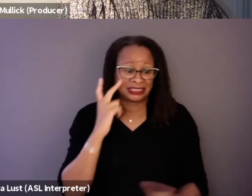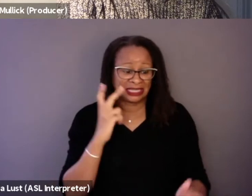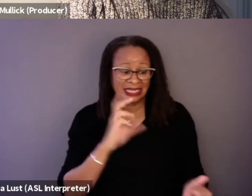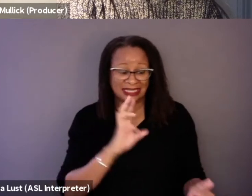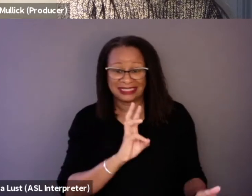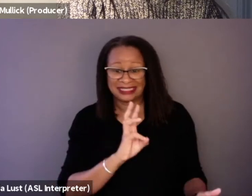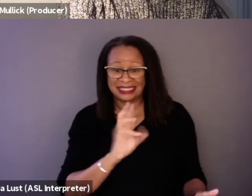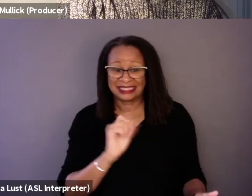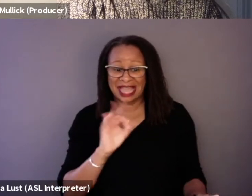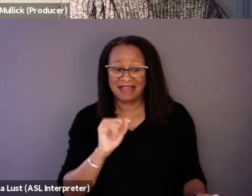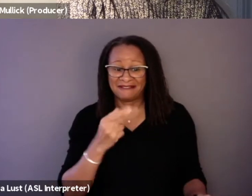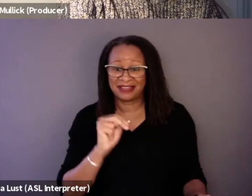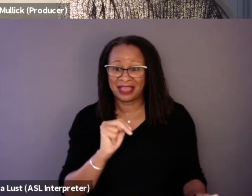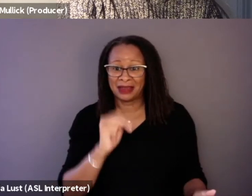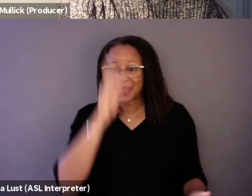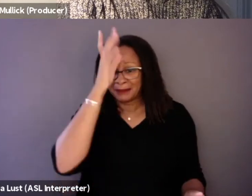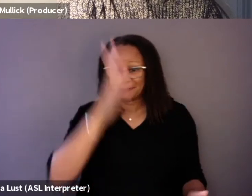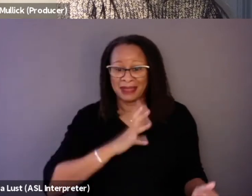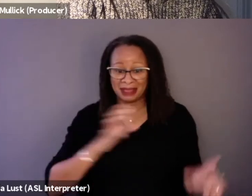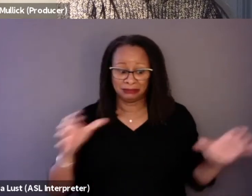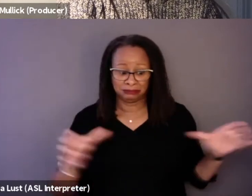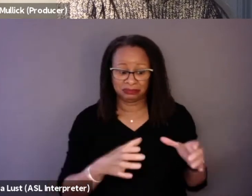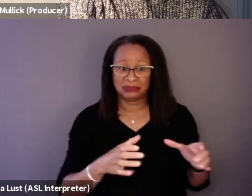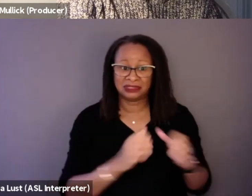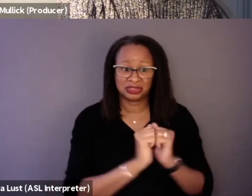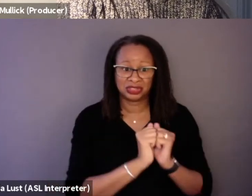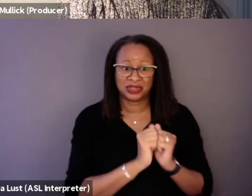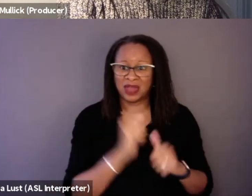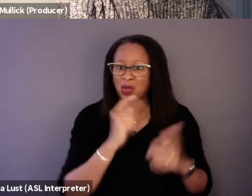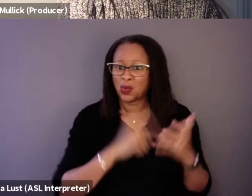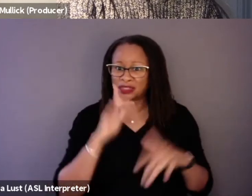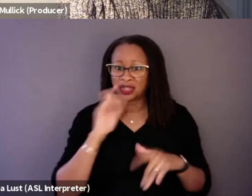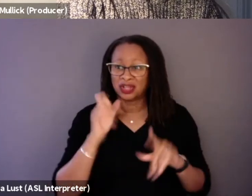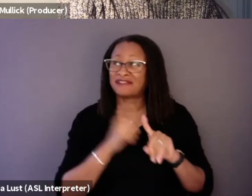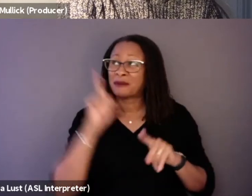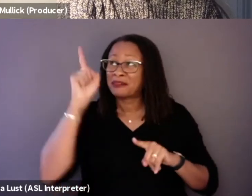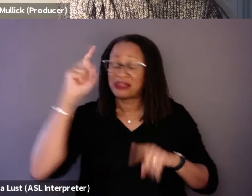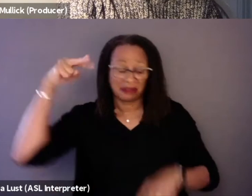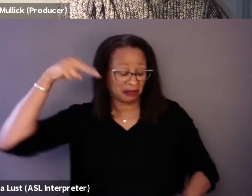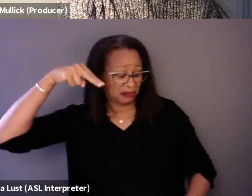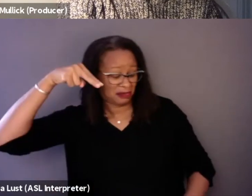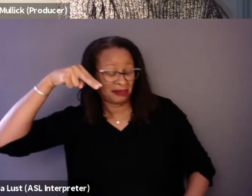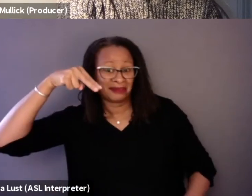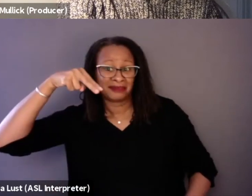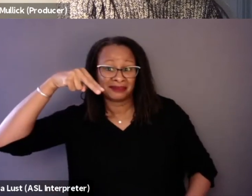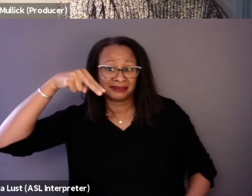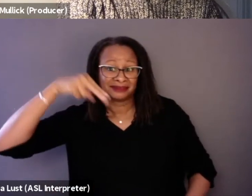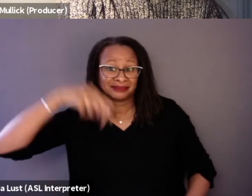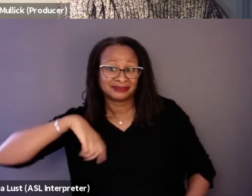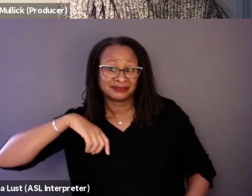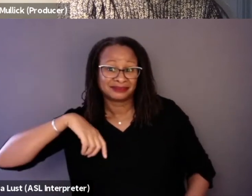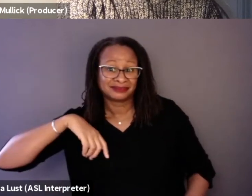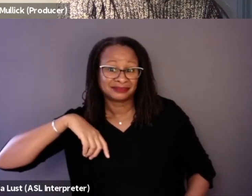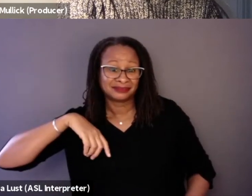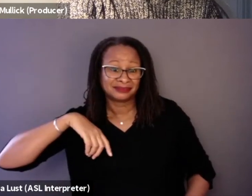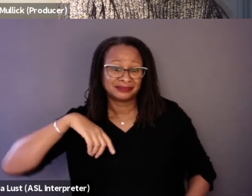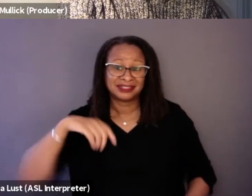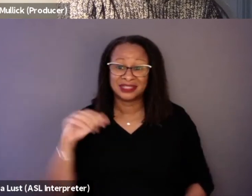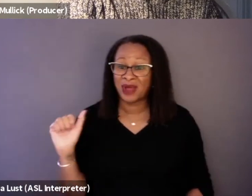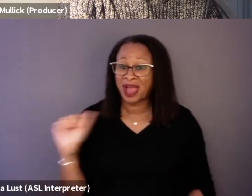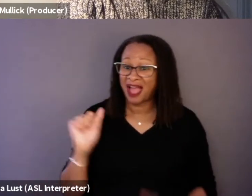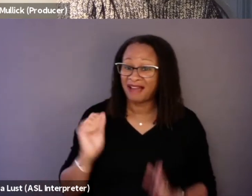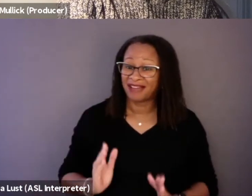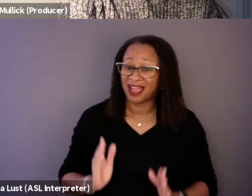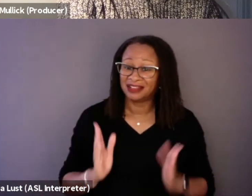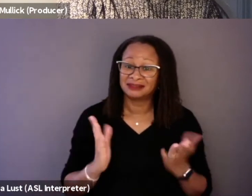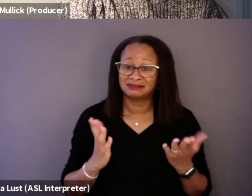men gathered together. What does that look like through the lens of surveillance? Mm-hmm. And it's kind of terrifying. It's a moment